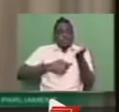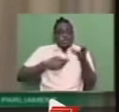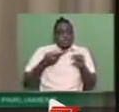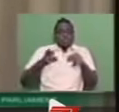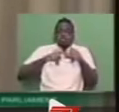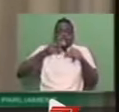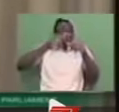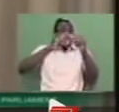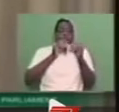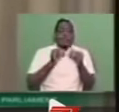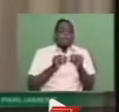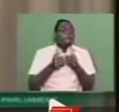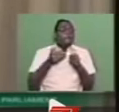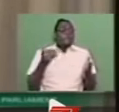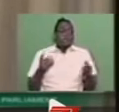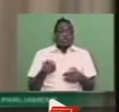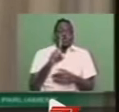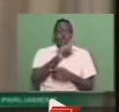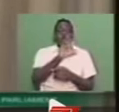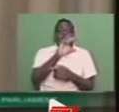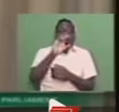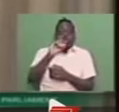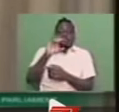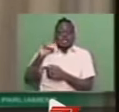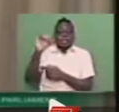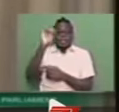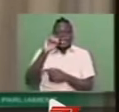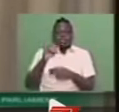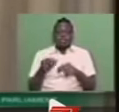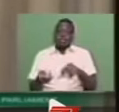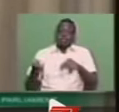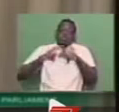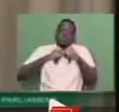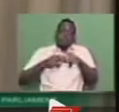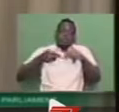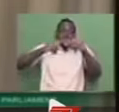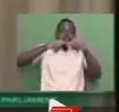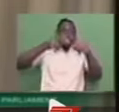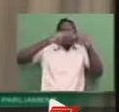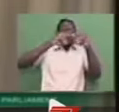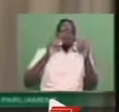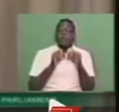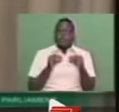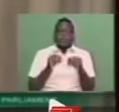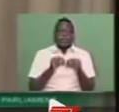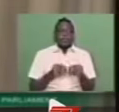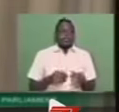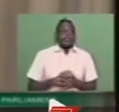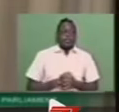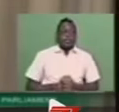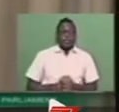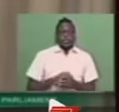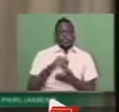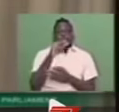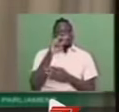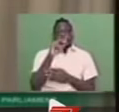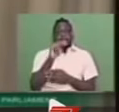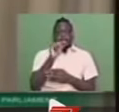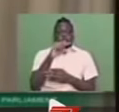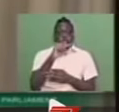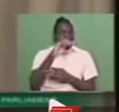in difficult negotiations with all its customers as it tries to significantly increase